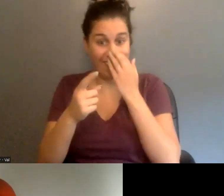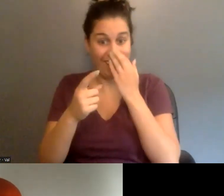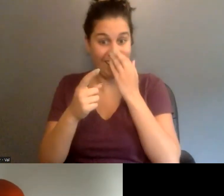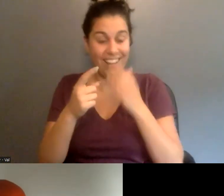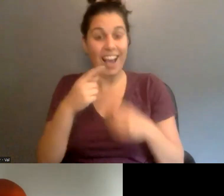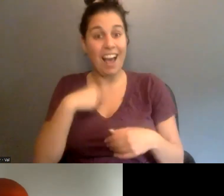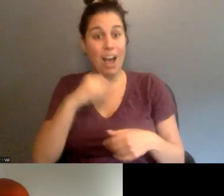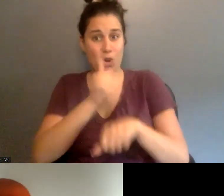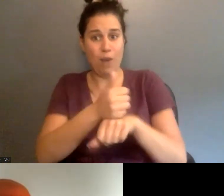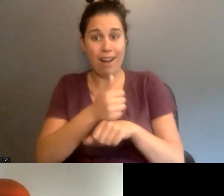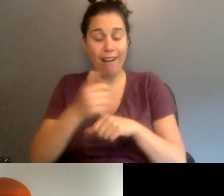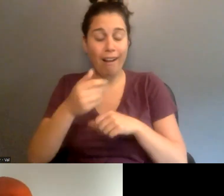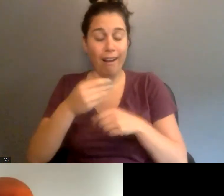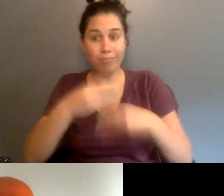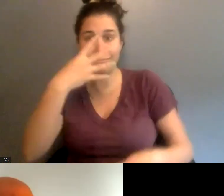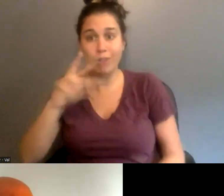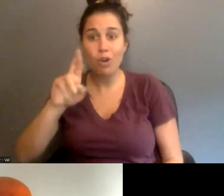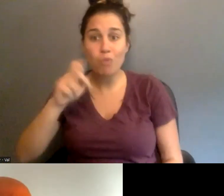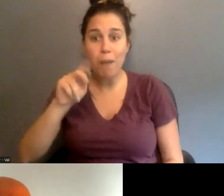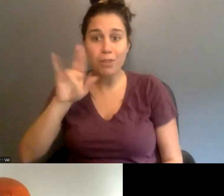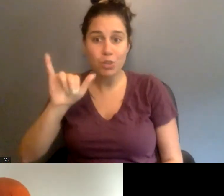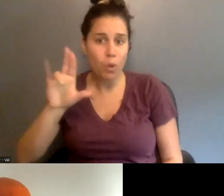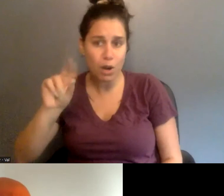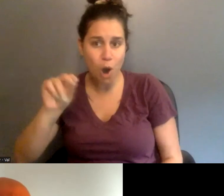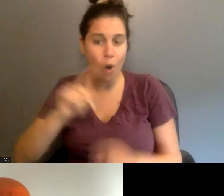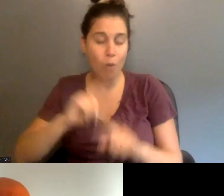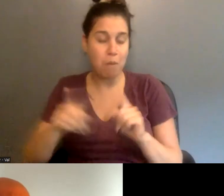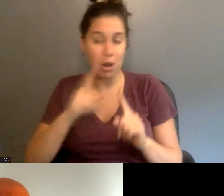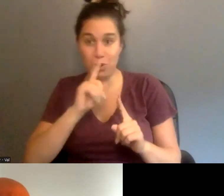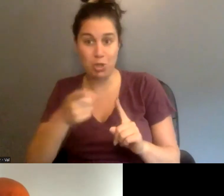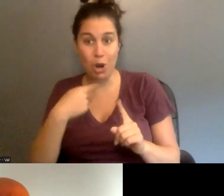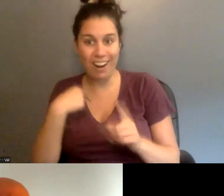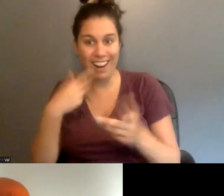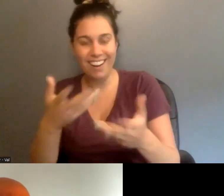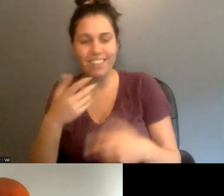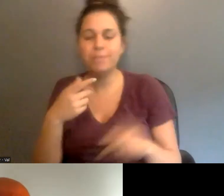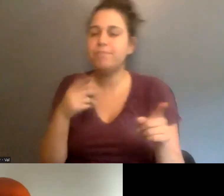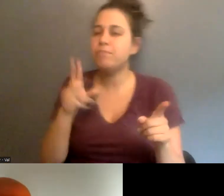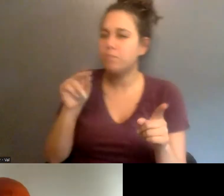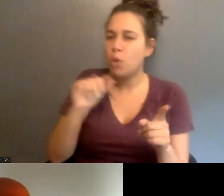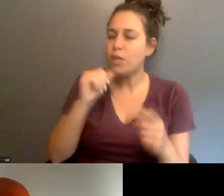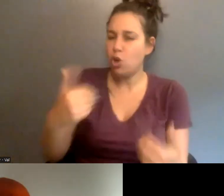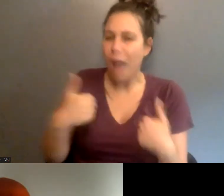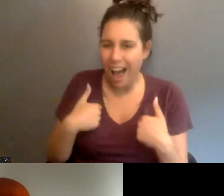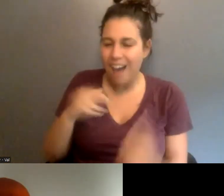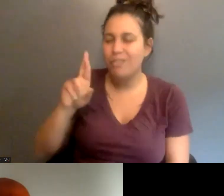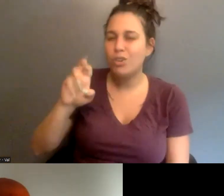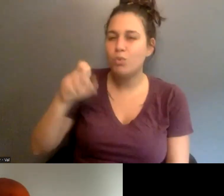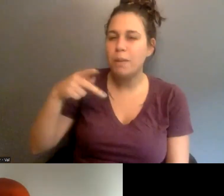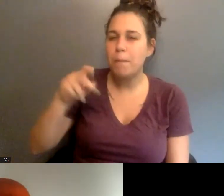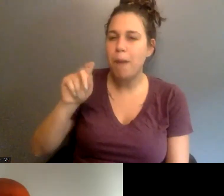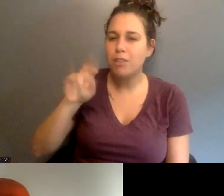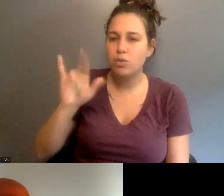thanks. Yeah, no, we don't. We actually don't have a single repository,